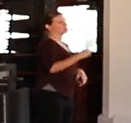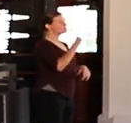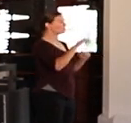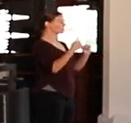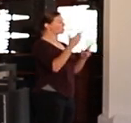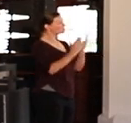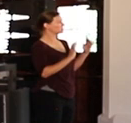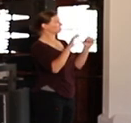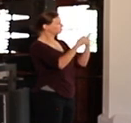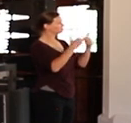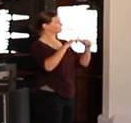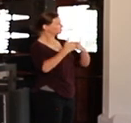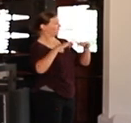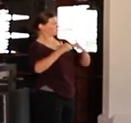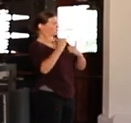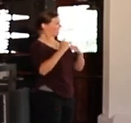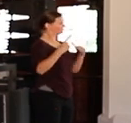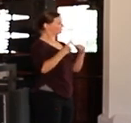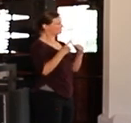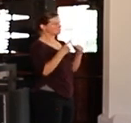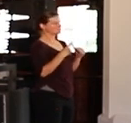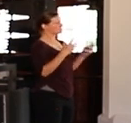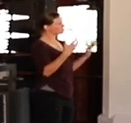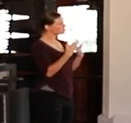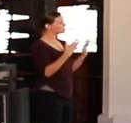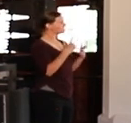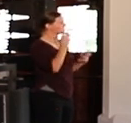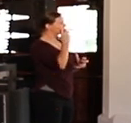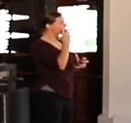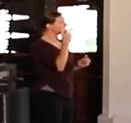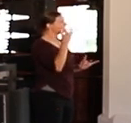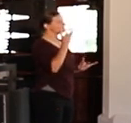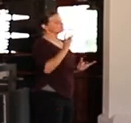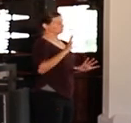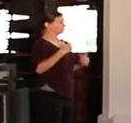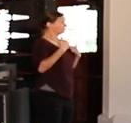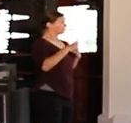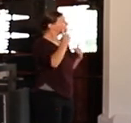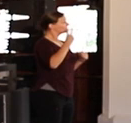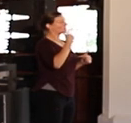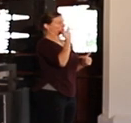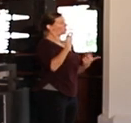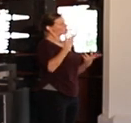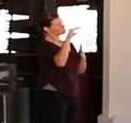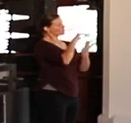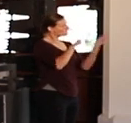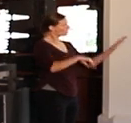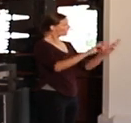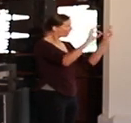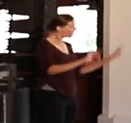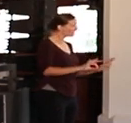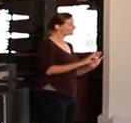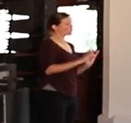the challenge they experienced with that first roommate. I had some of those. You know, because when you're filling out those